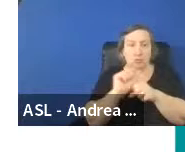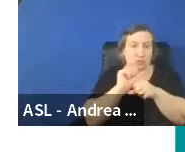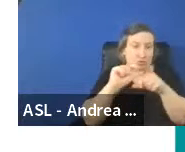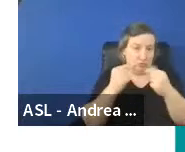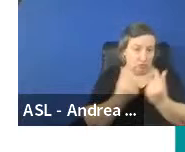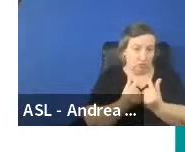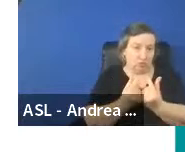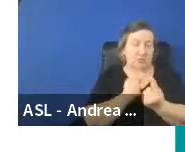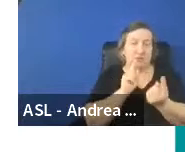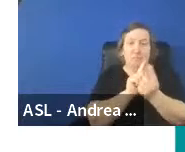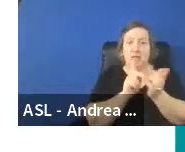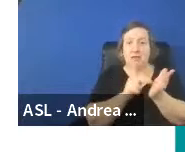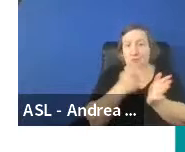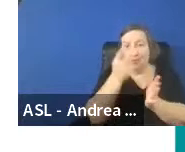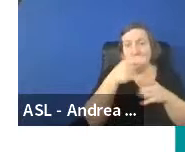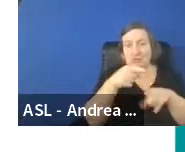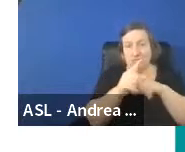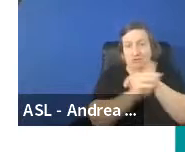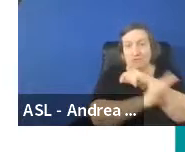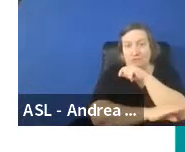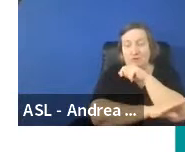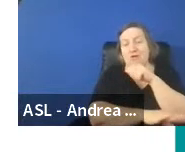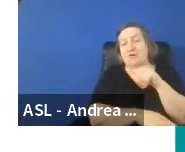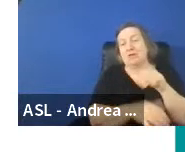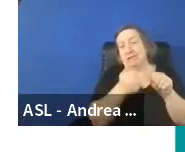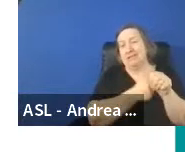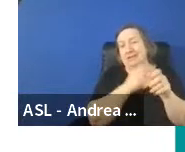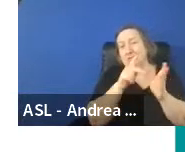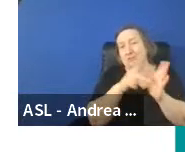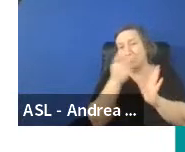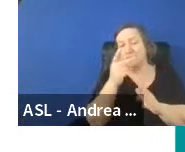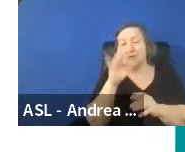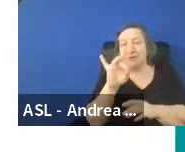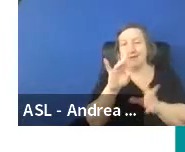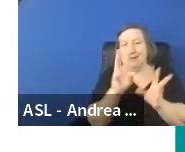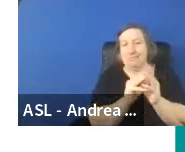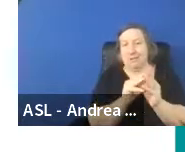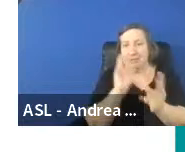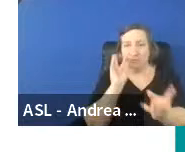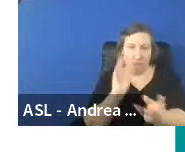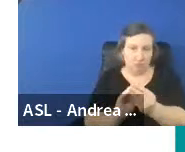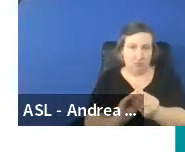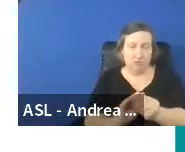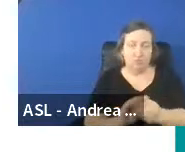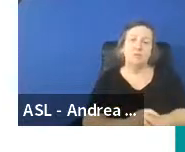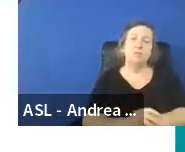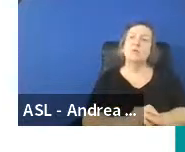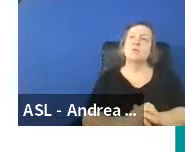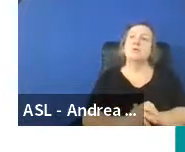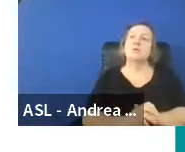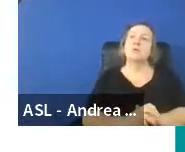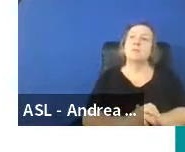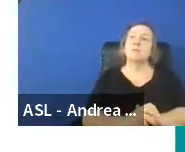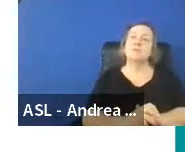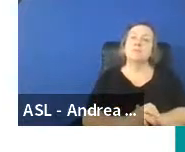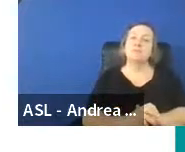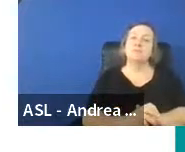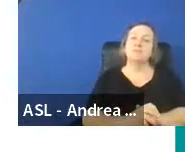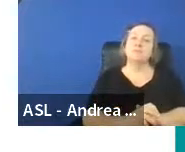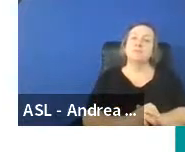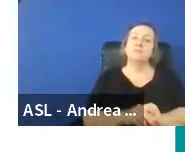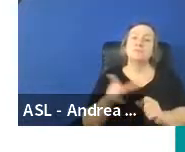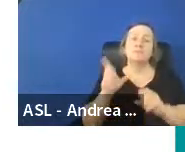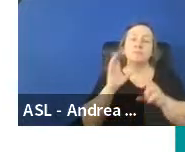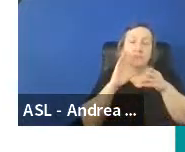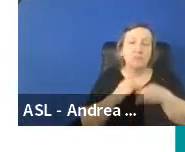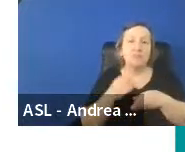met twice during the fall, each one twice, so 8 meetings total. And they were focused